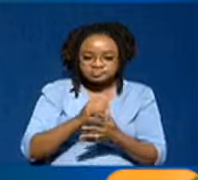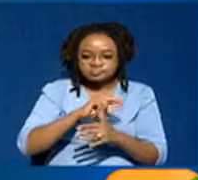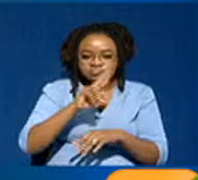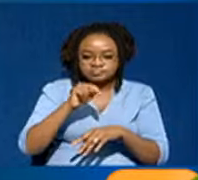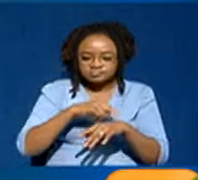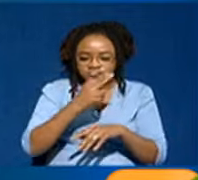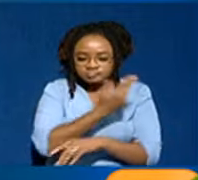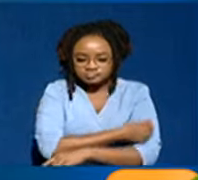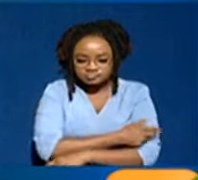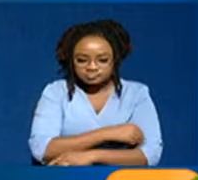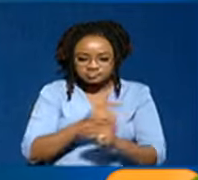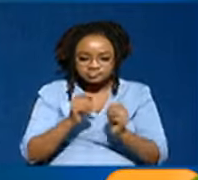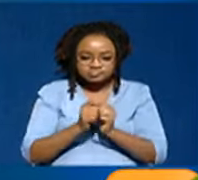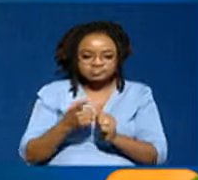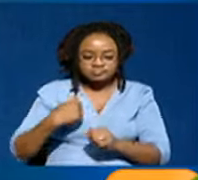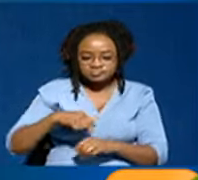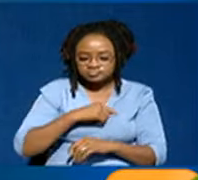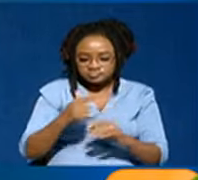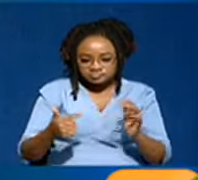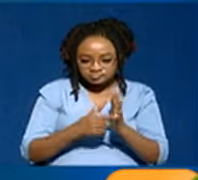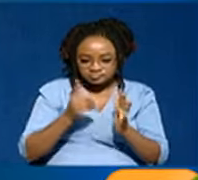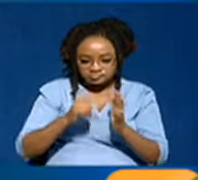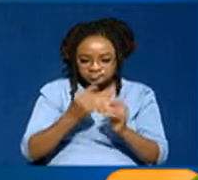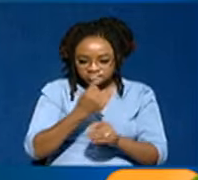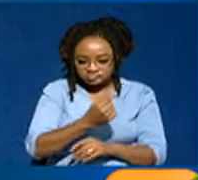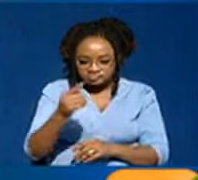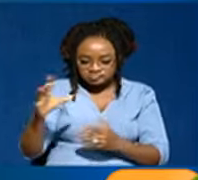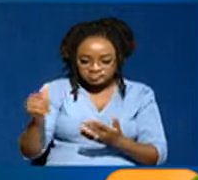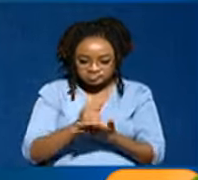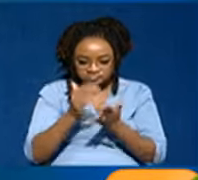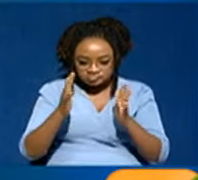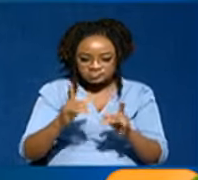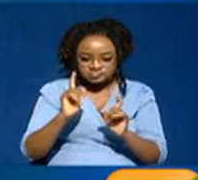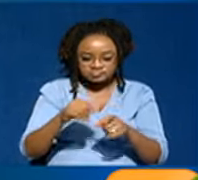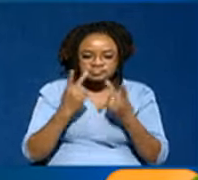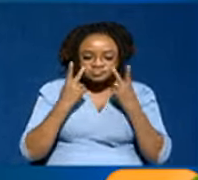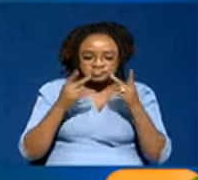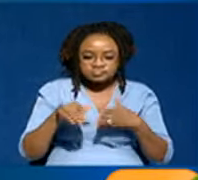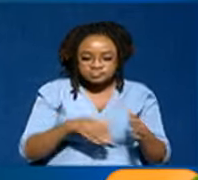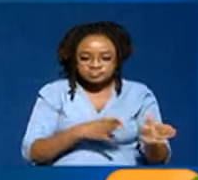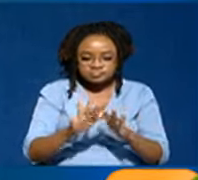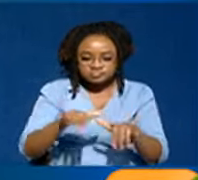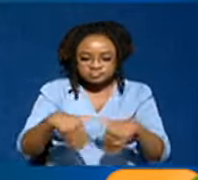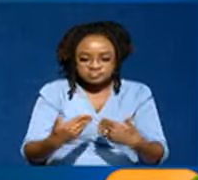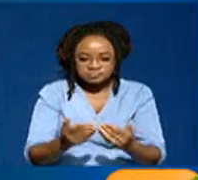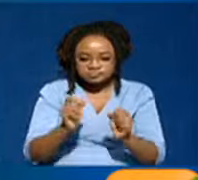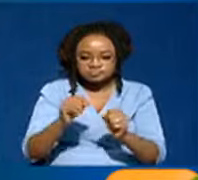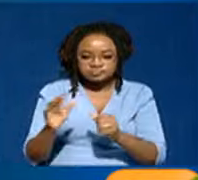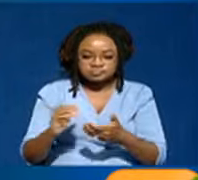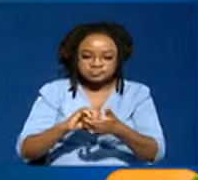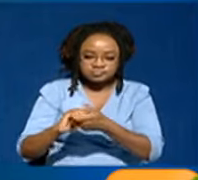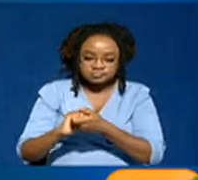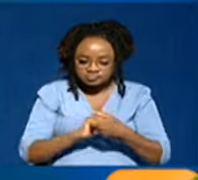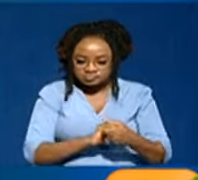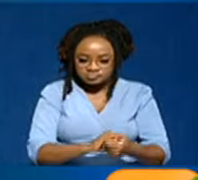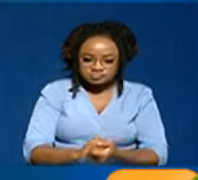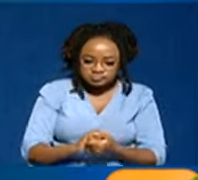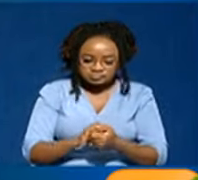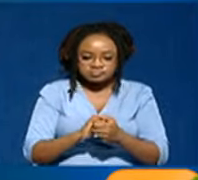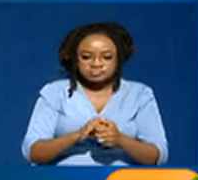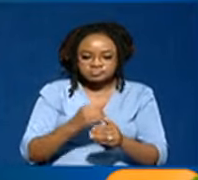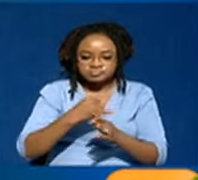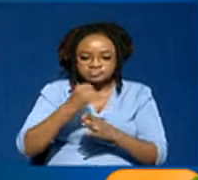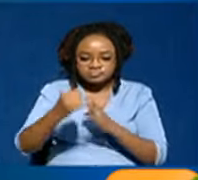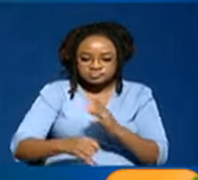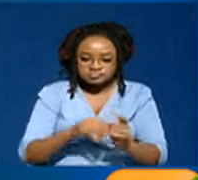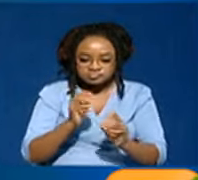national hospitals. So we are saying every employer should now look at ways in which they can be able to engage insurance so that they